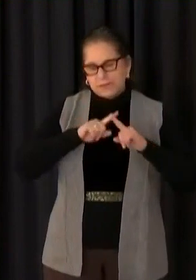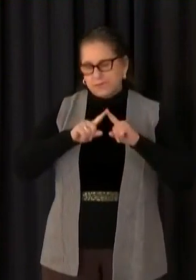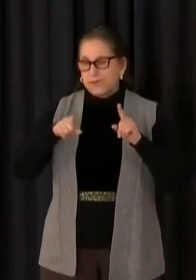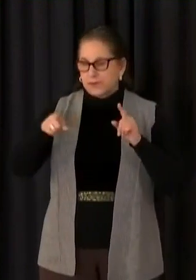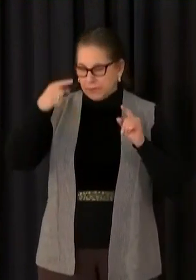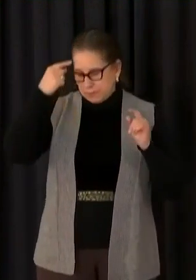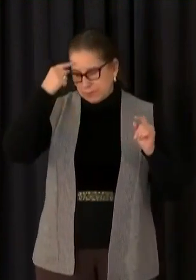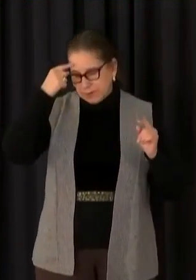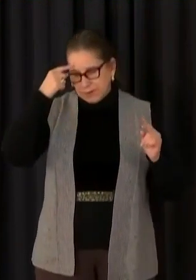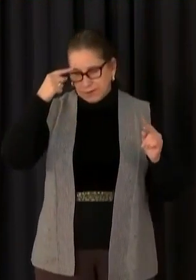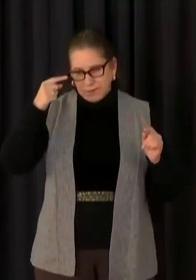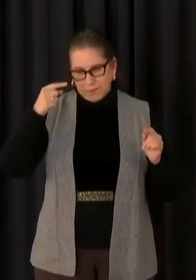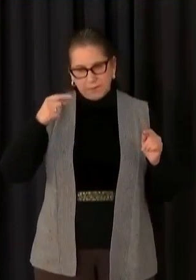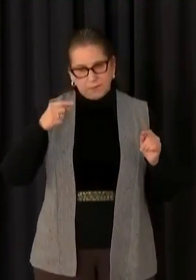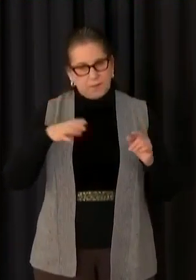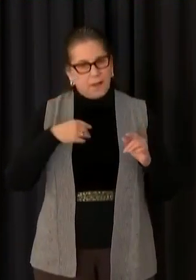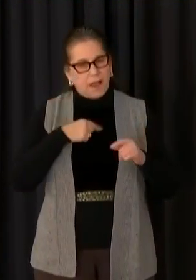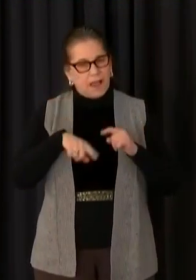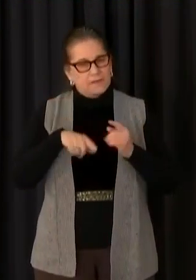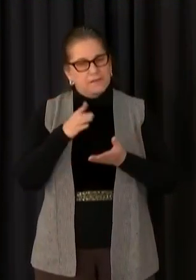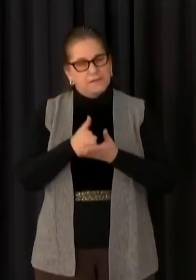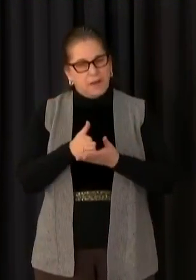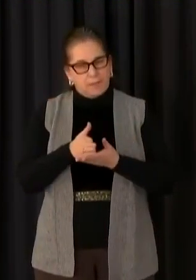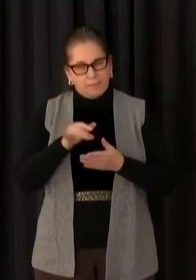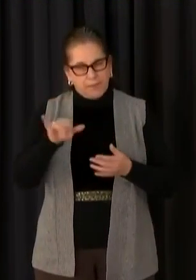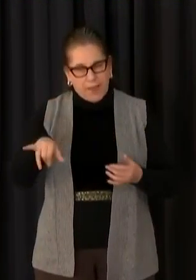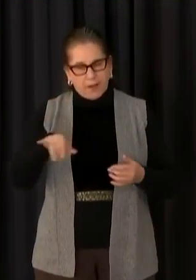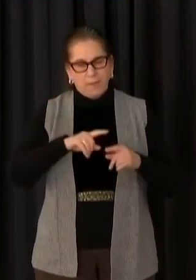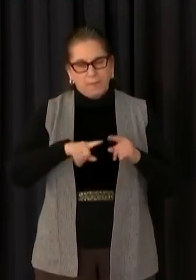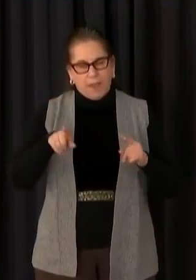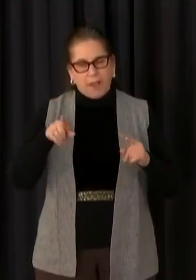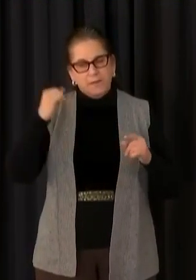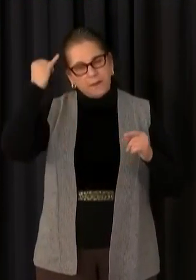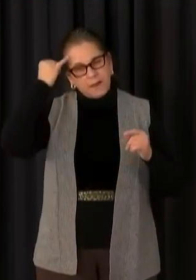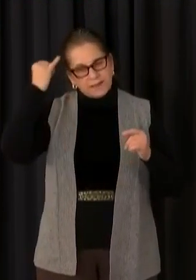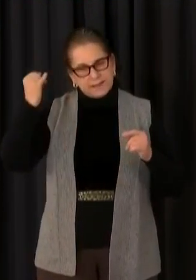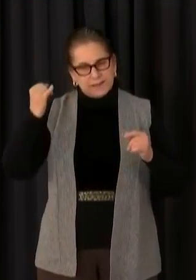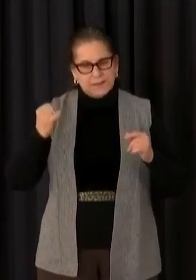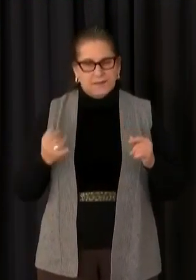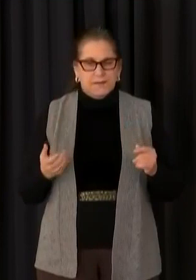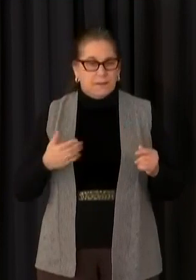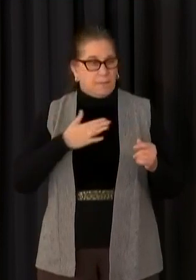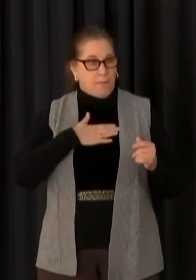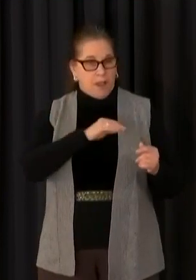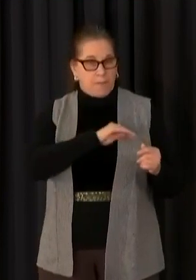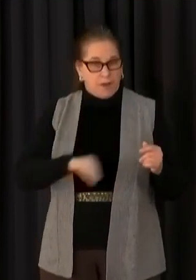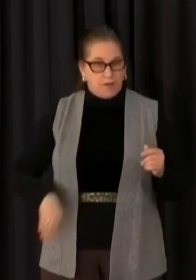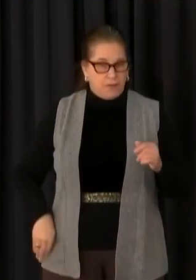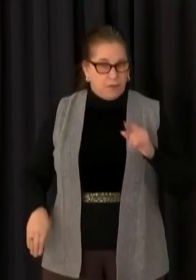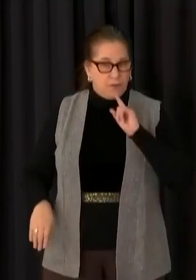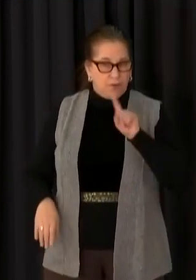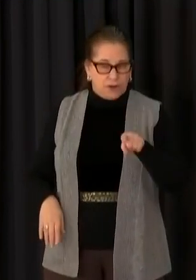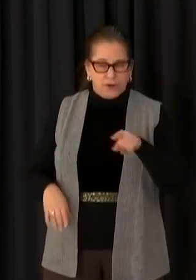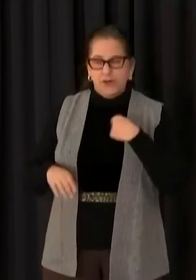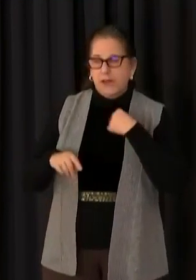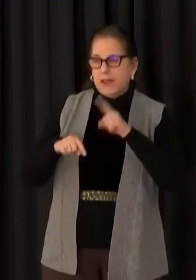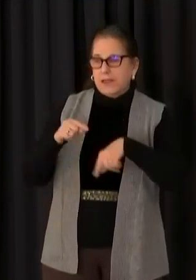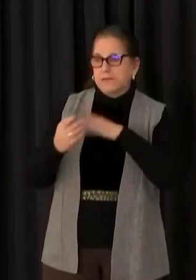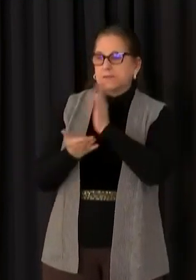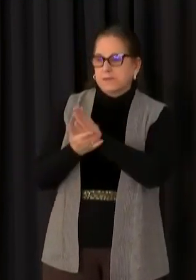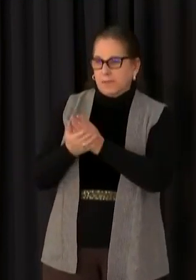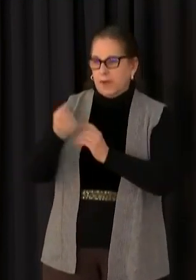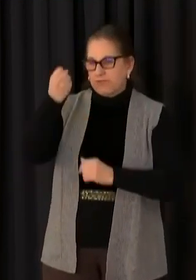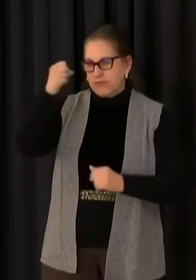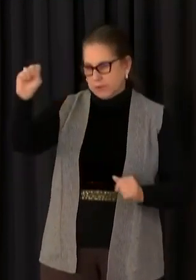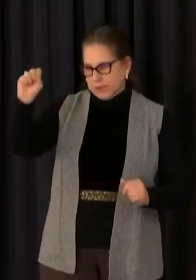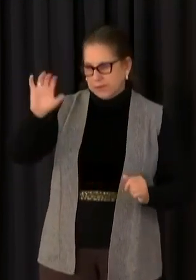we can't stop it with a local ordinance or mayor's order. And then following up on the question about the threat